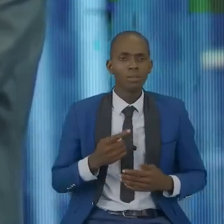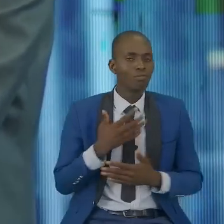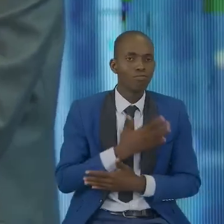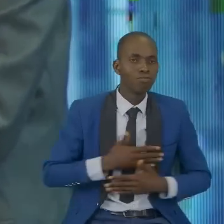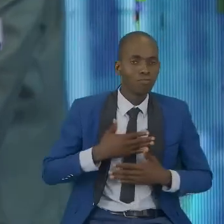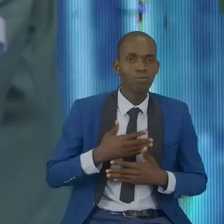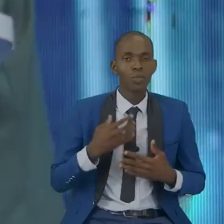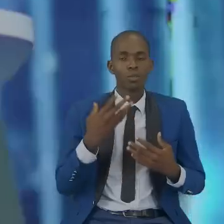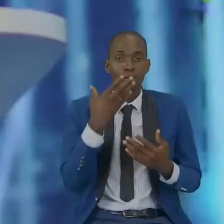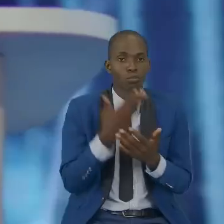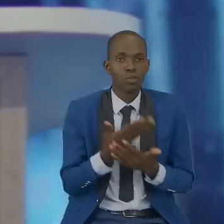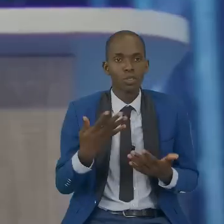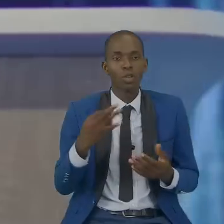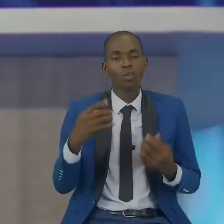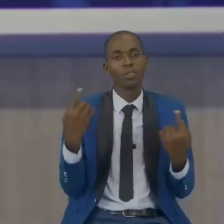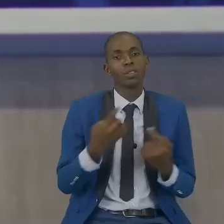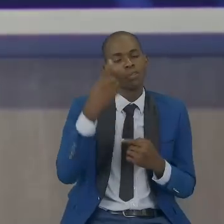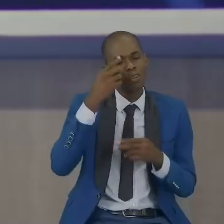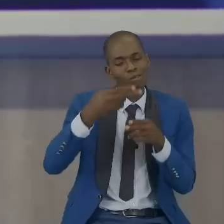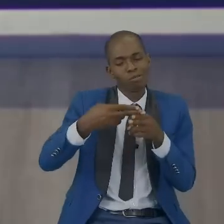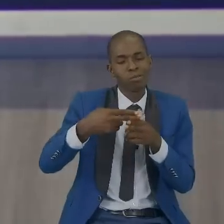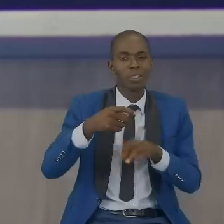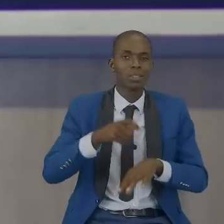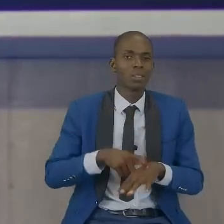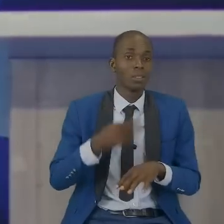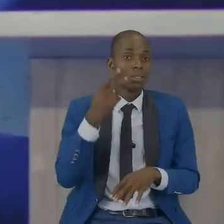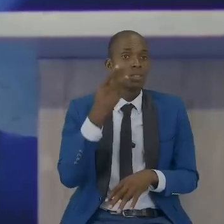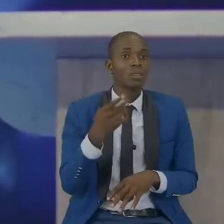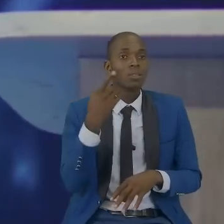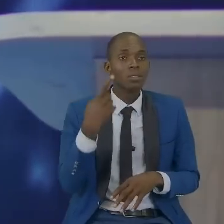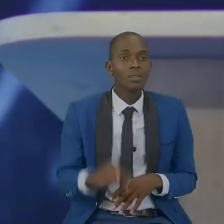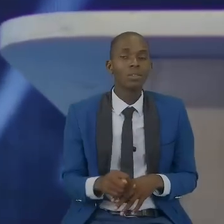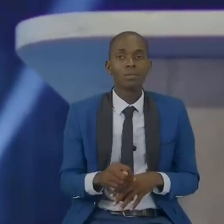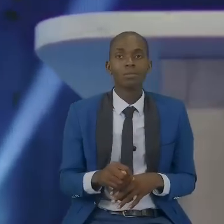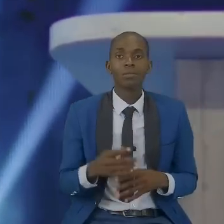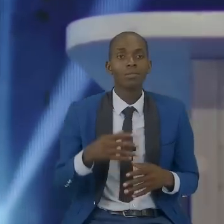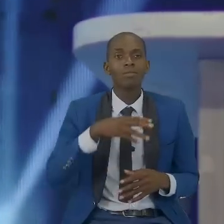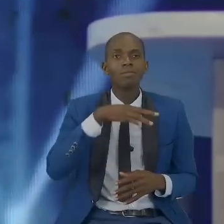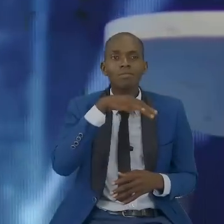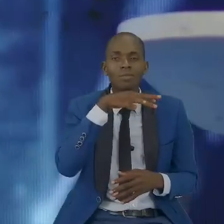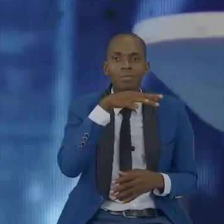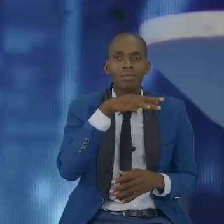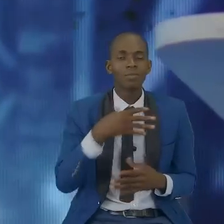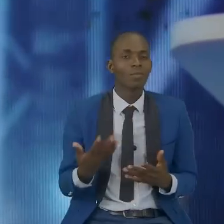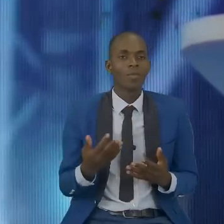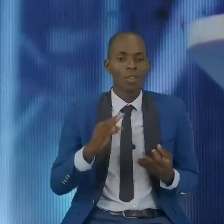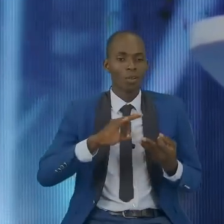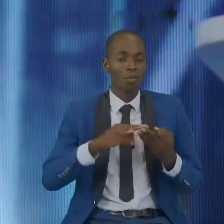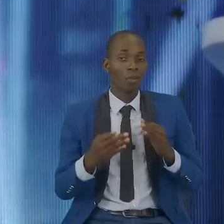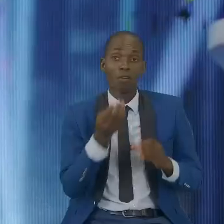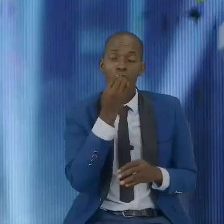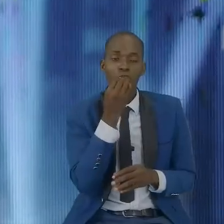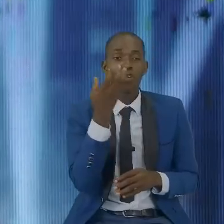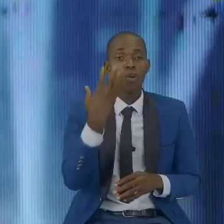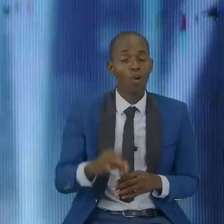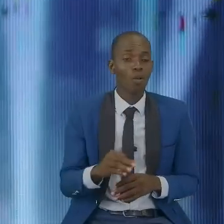sin for a season. You see the dainty food of Nebuchadnezzar and the dainty food of Egypt